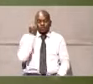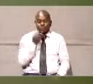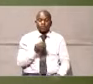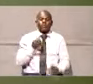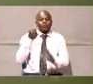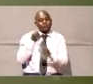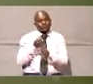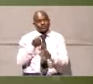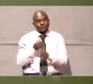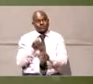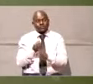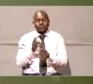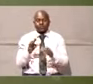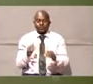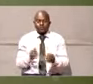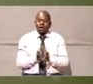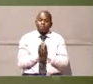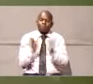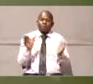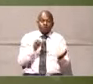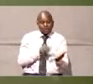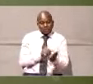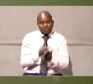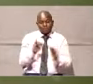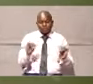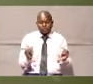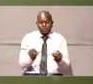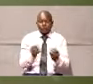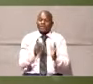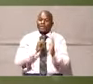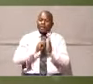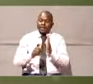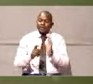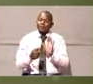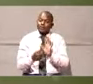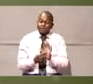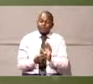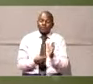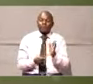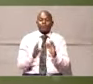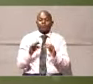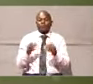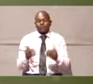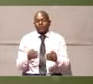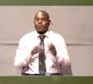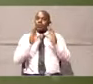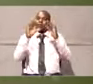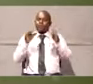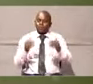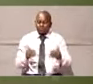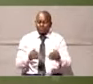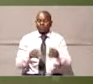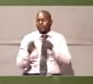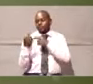fight against graft through publication of news articles that expose perpetrators. Appreciative of the